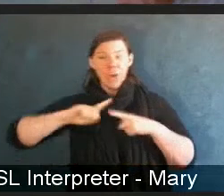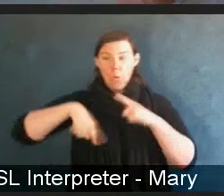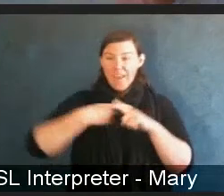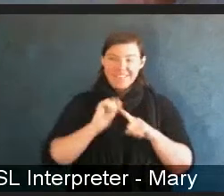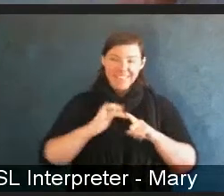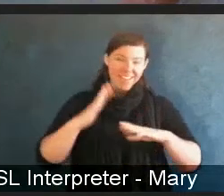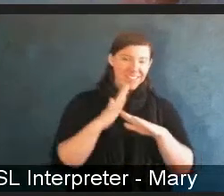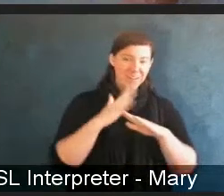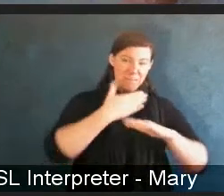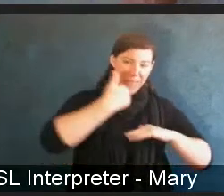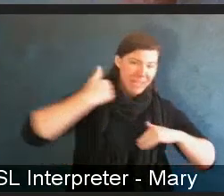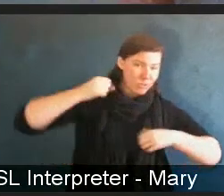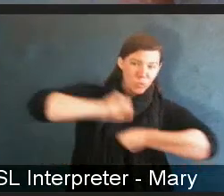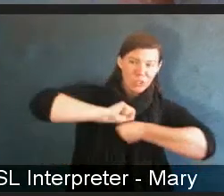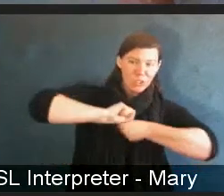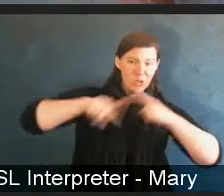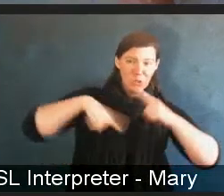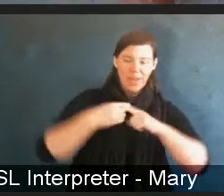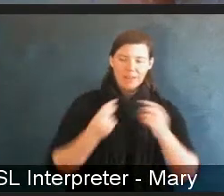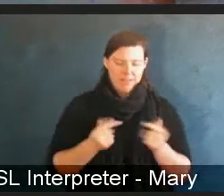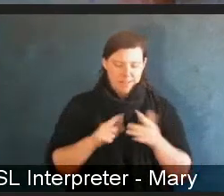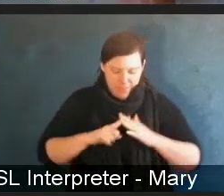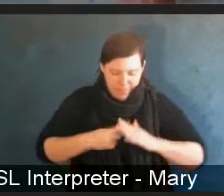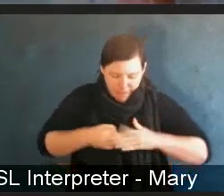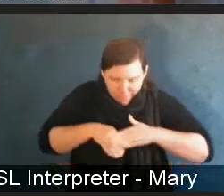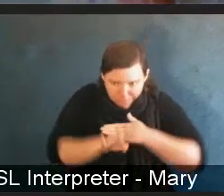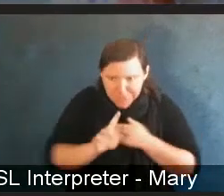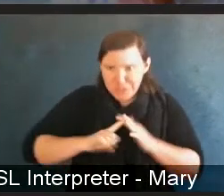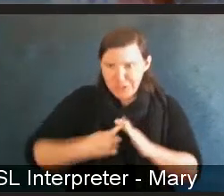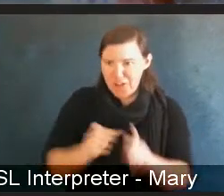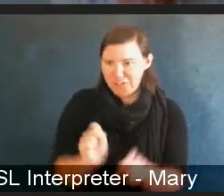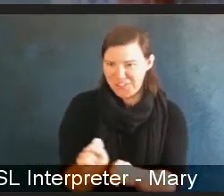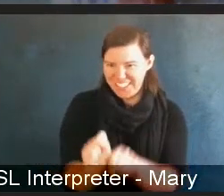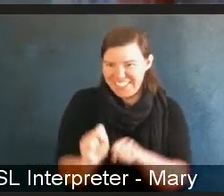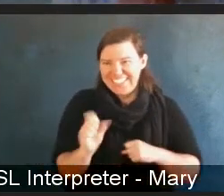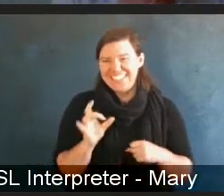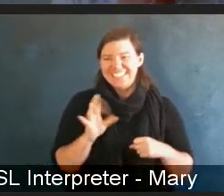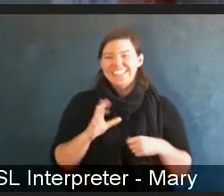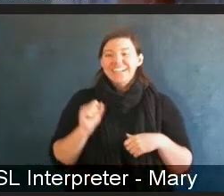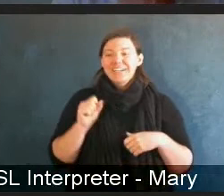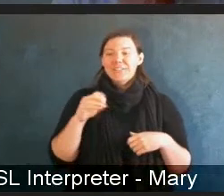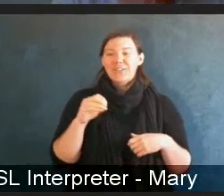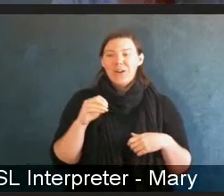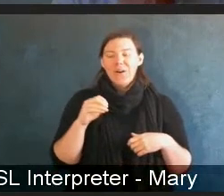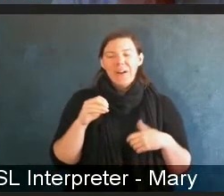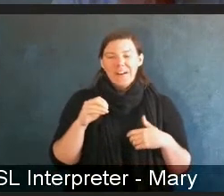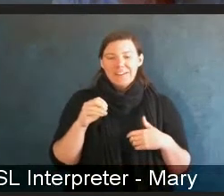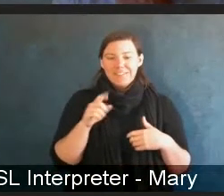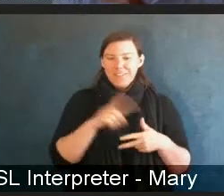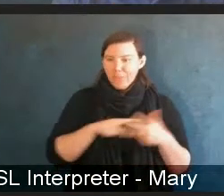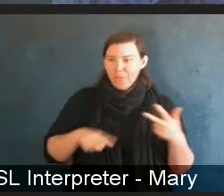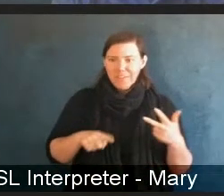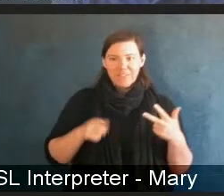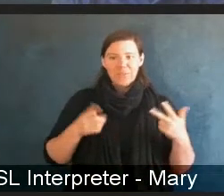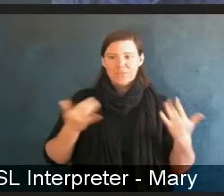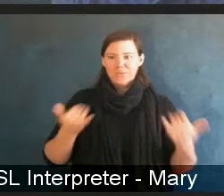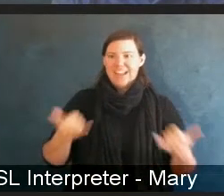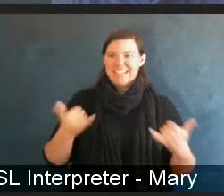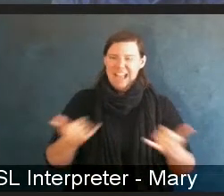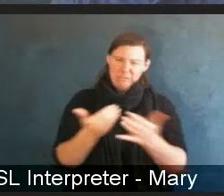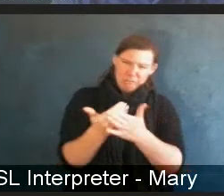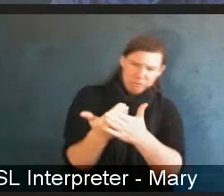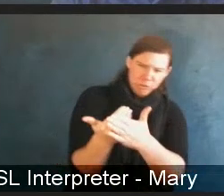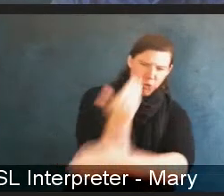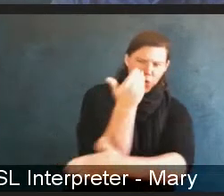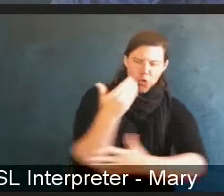very cutting edge of what's happening in genomics and bioinformatics and protein science. What attracted